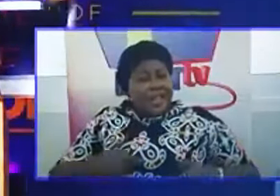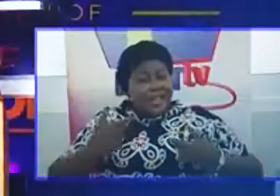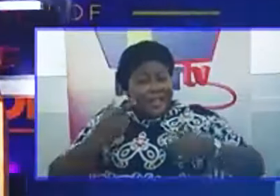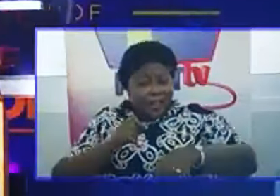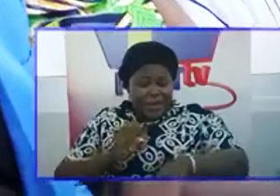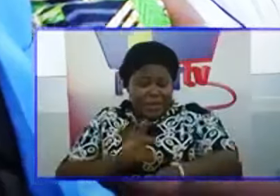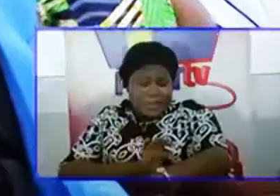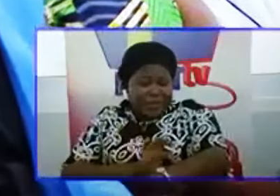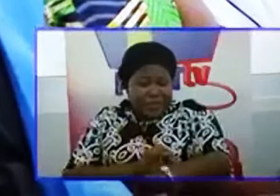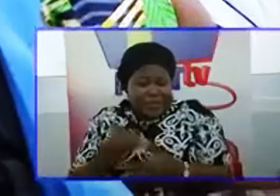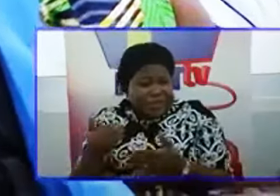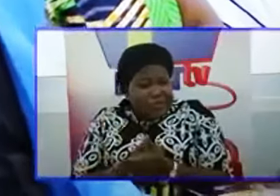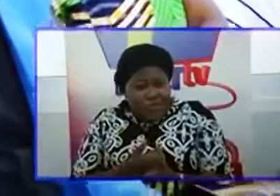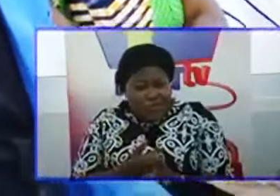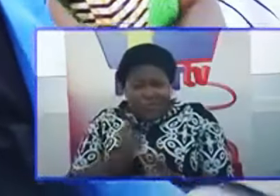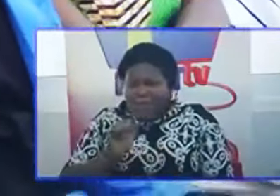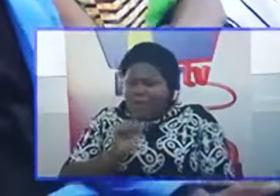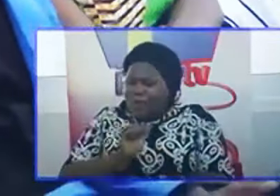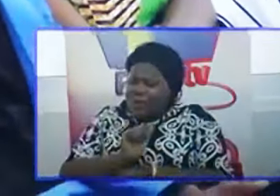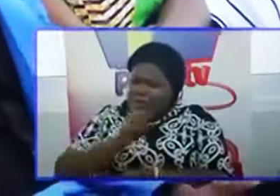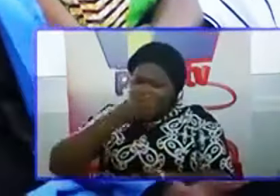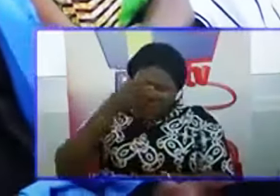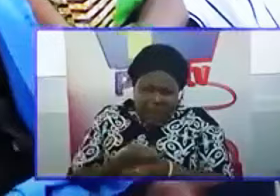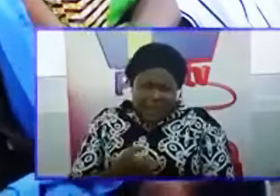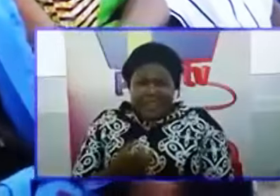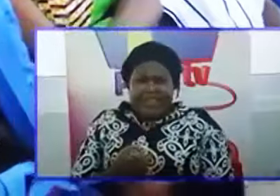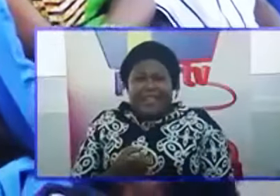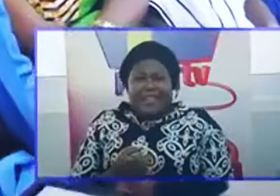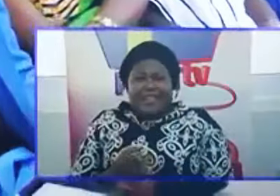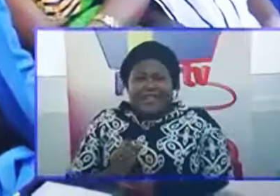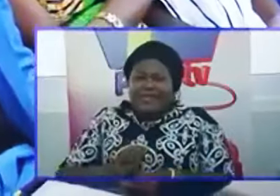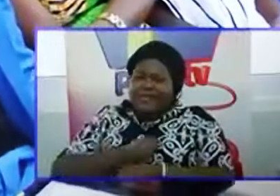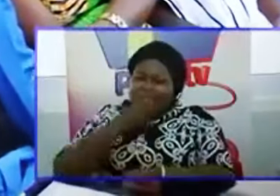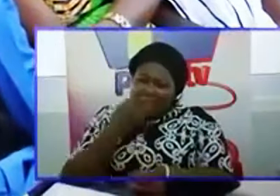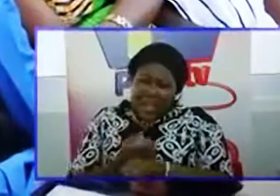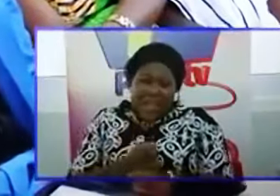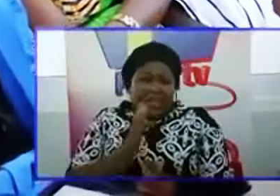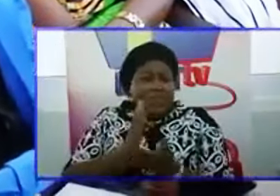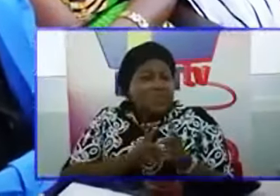you have to work very hard on yourself. Until you give up at a certain time.